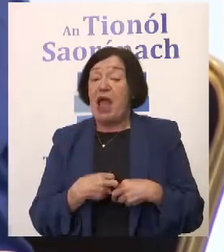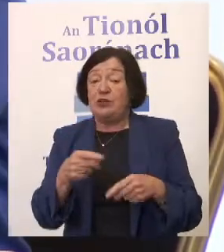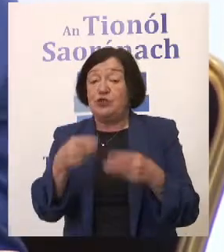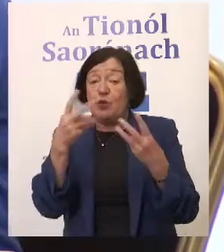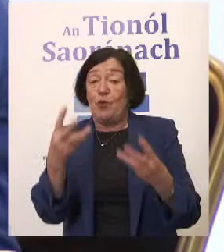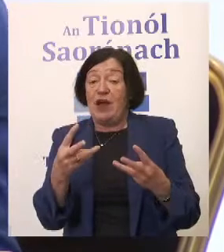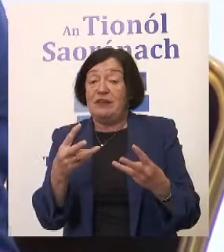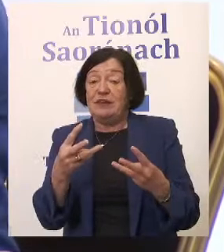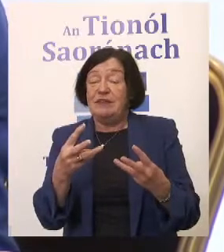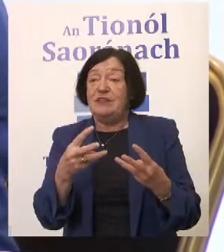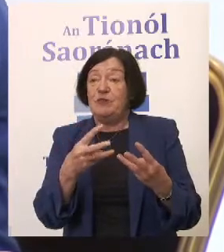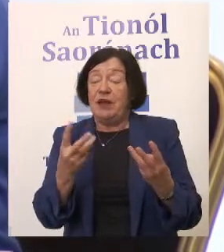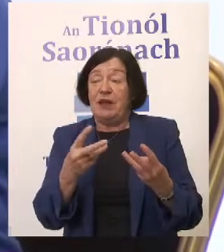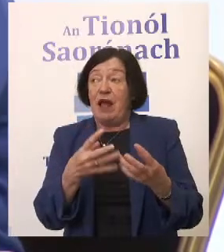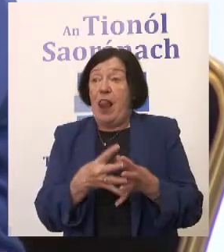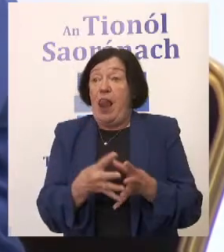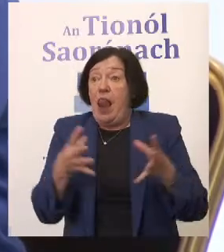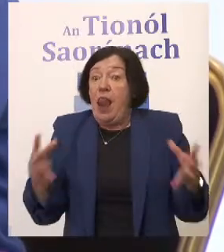be quite extensive?